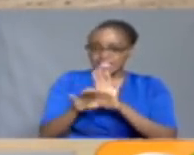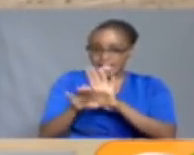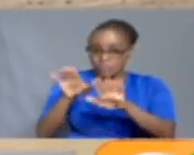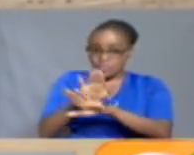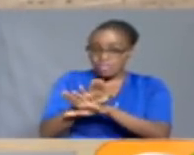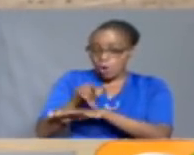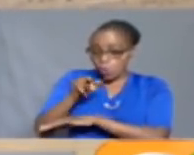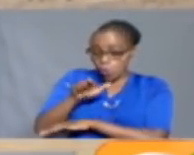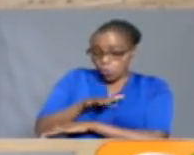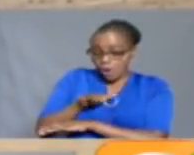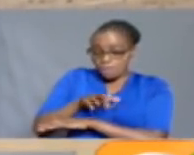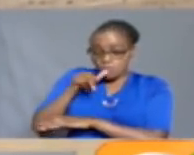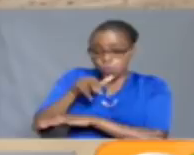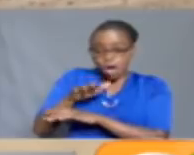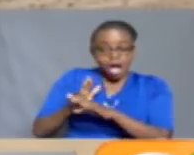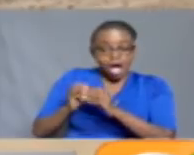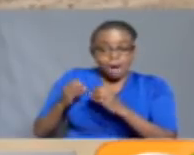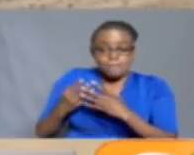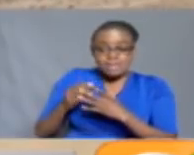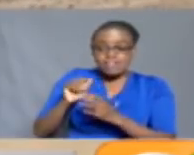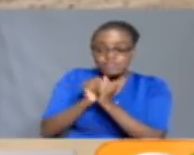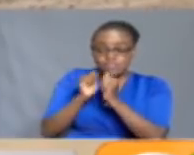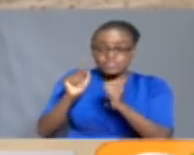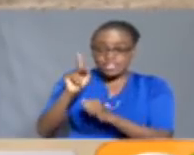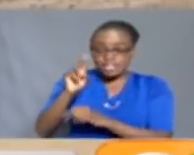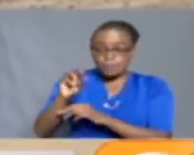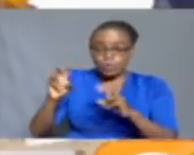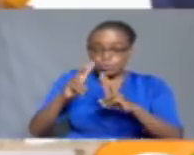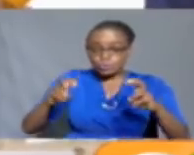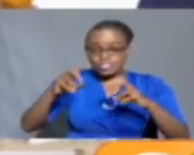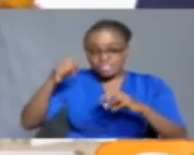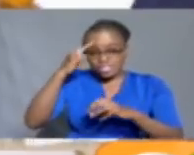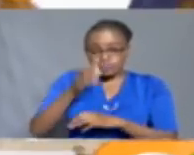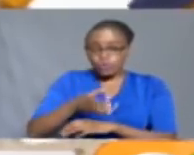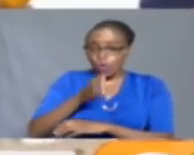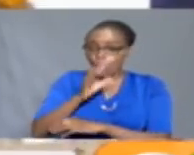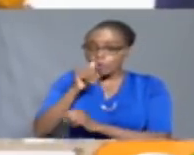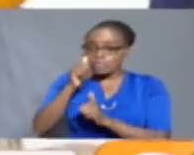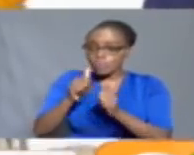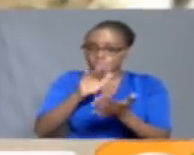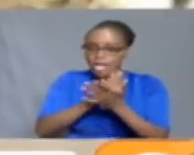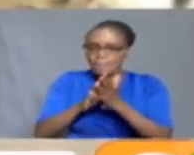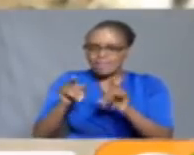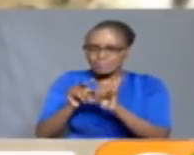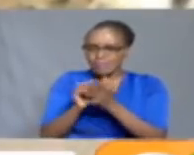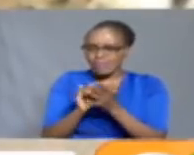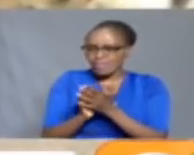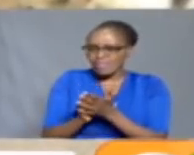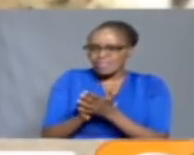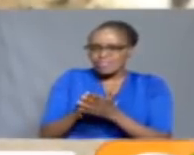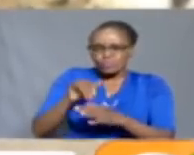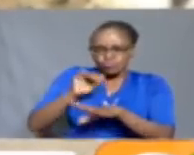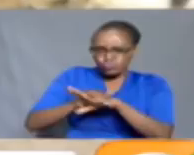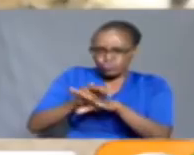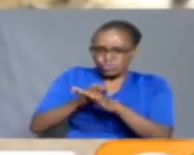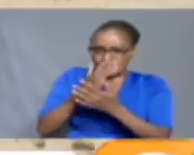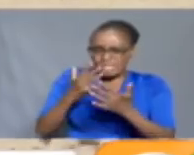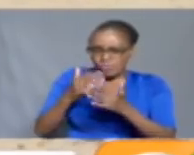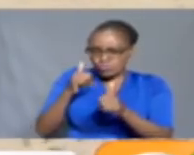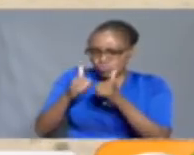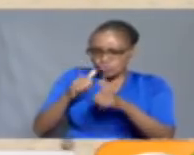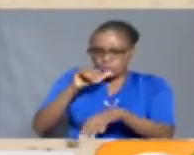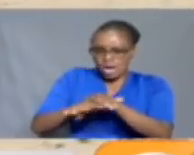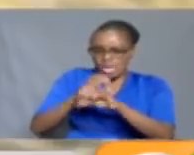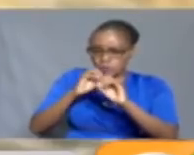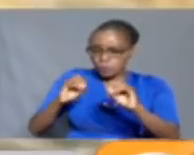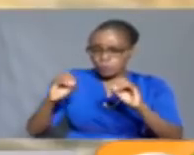These women have walked for more than 15 kilometers looking for water that has now become the rare precious liquid gold in